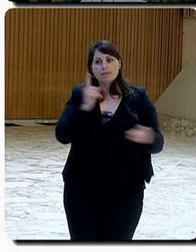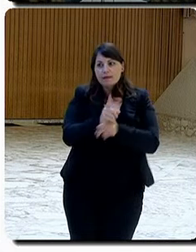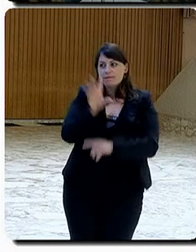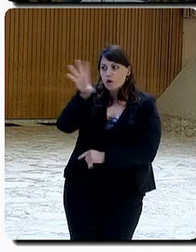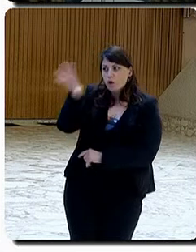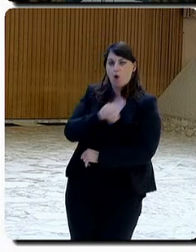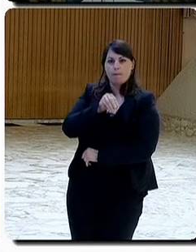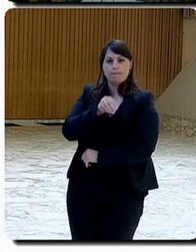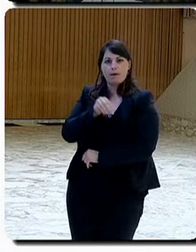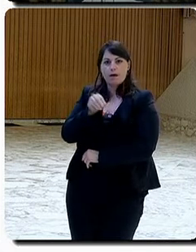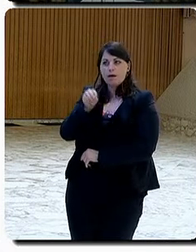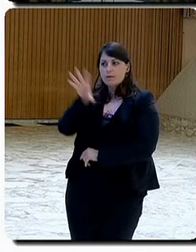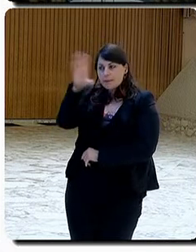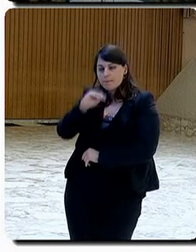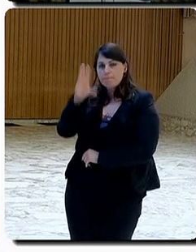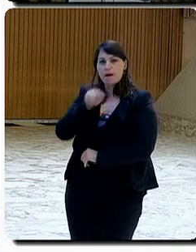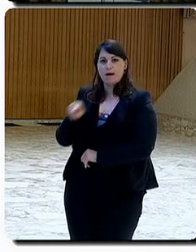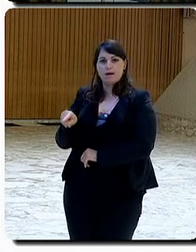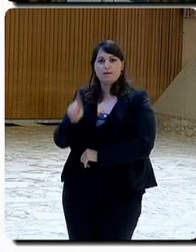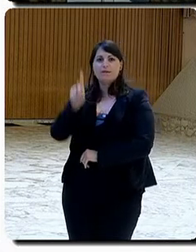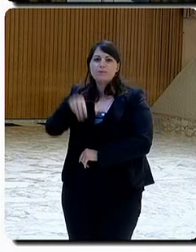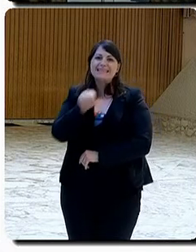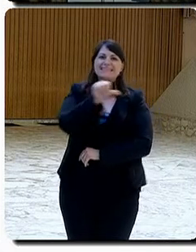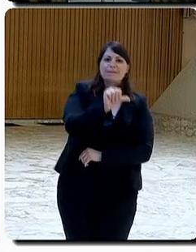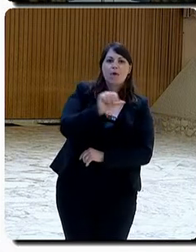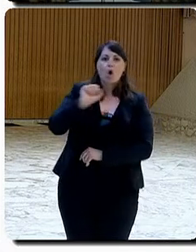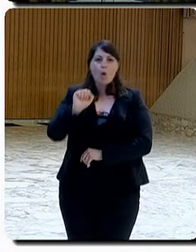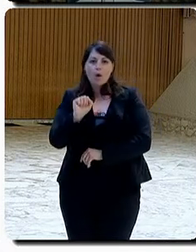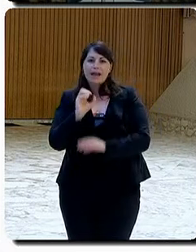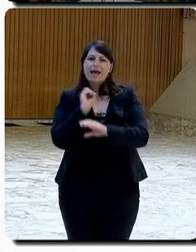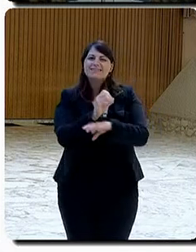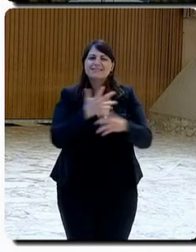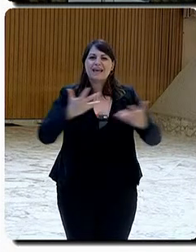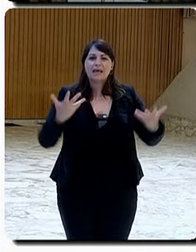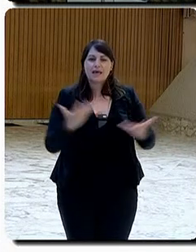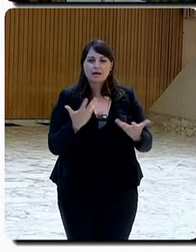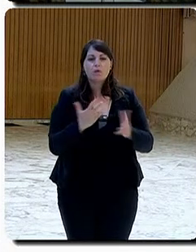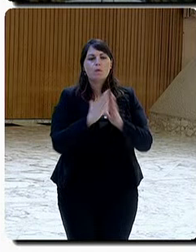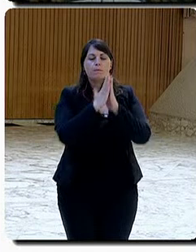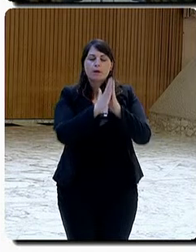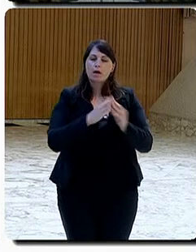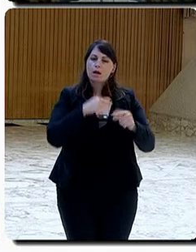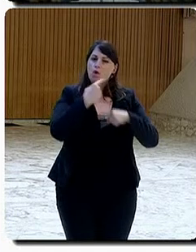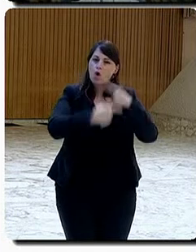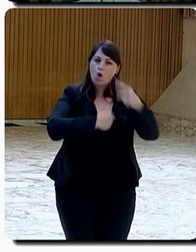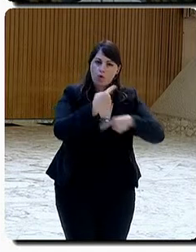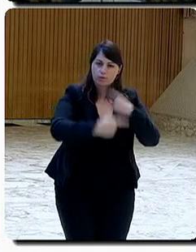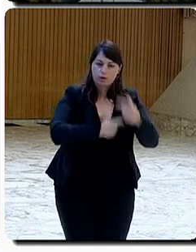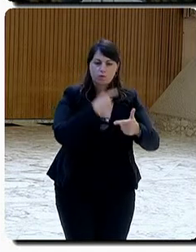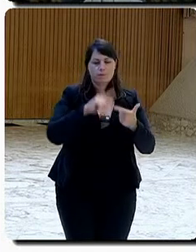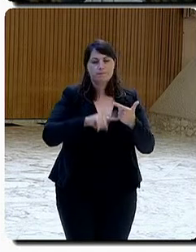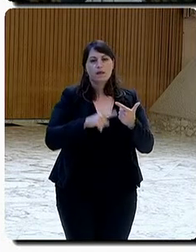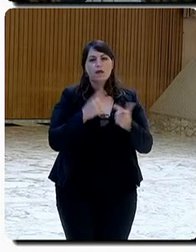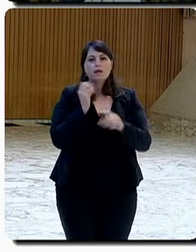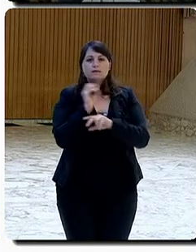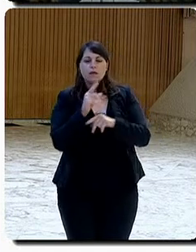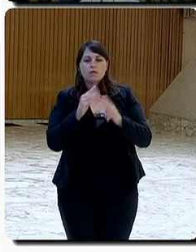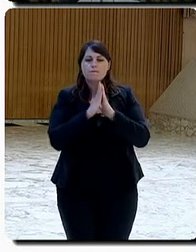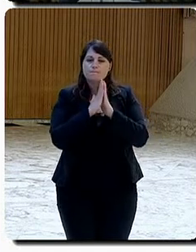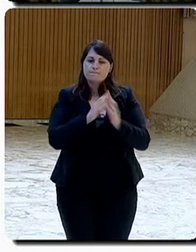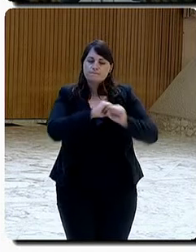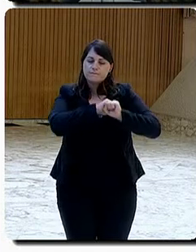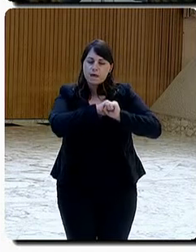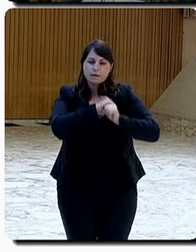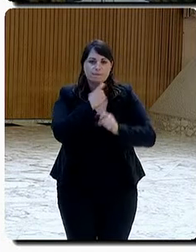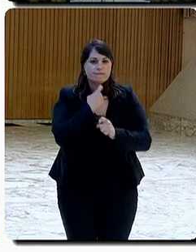several spiritual lessons. They teach us to keep praying. They teach us to have faith that God's timing is